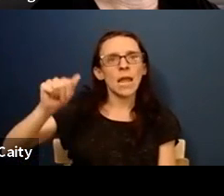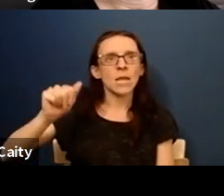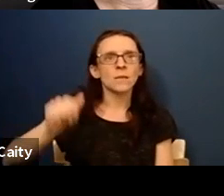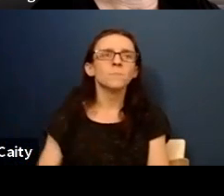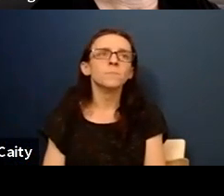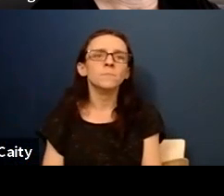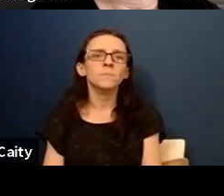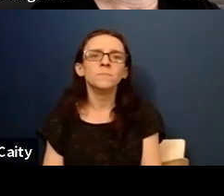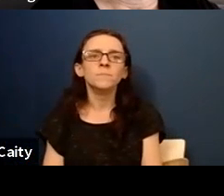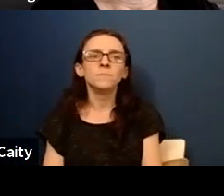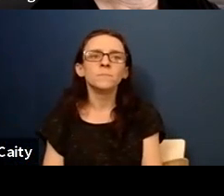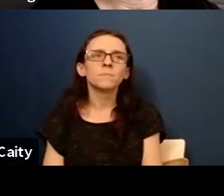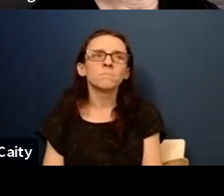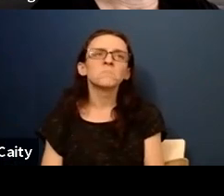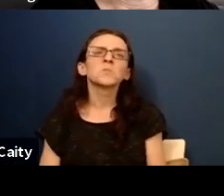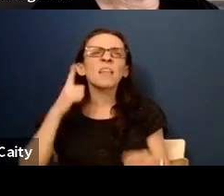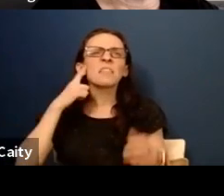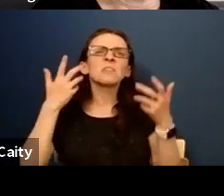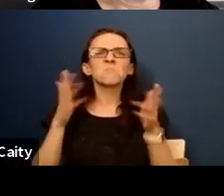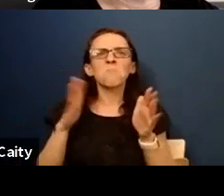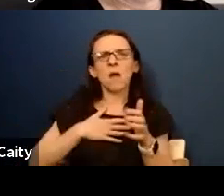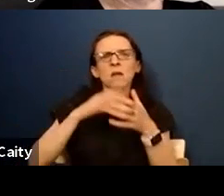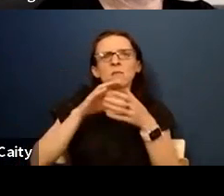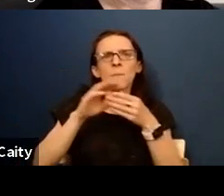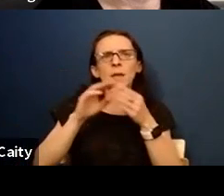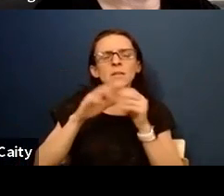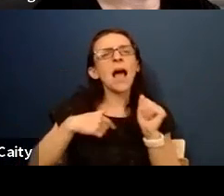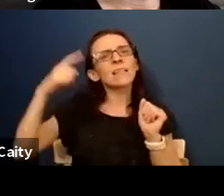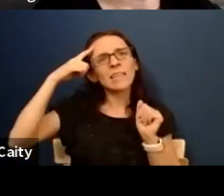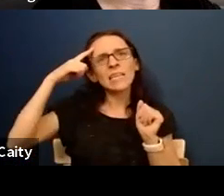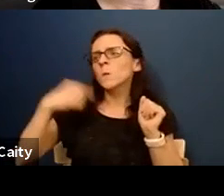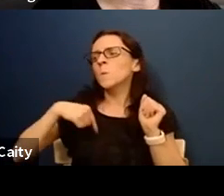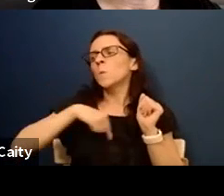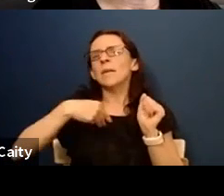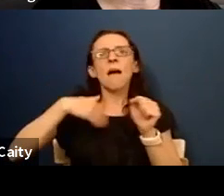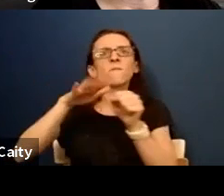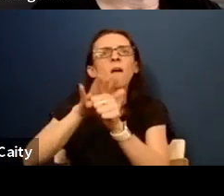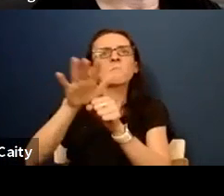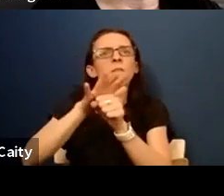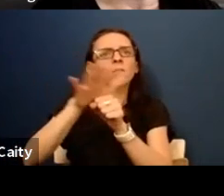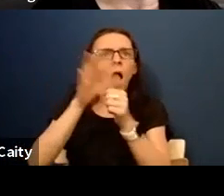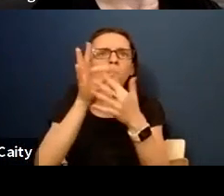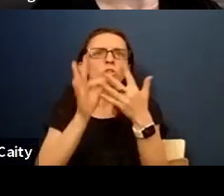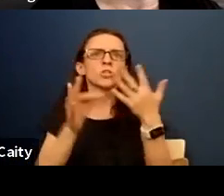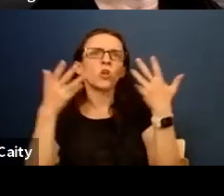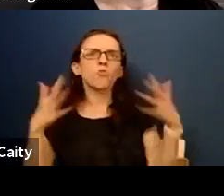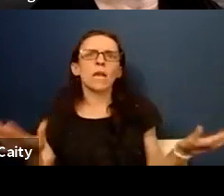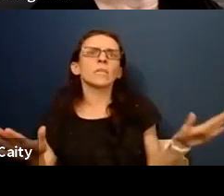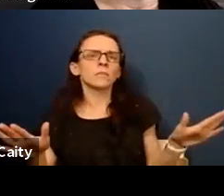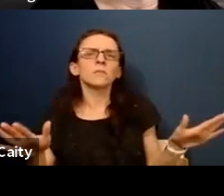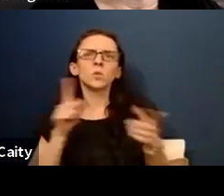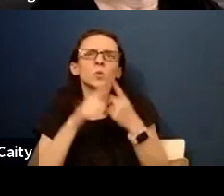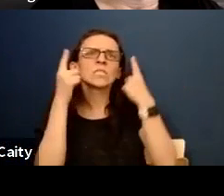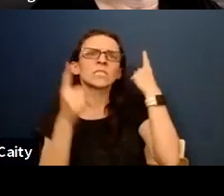And I'll leave it at that. I think we have enough on the table to consider without adding